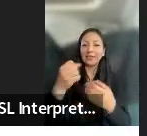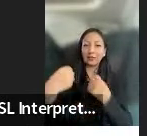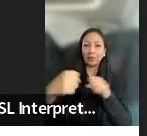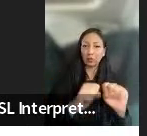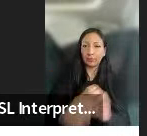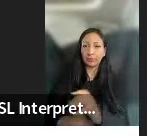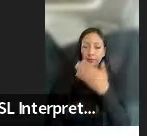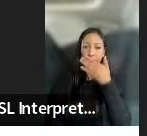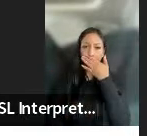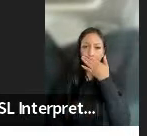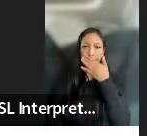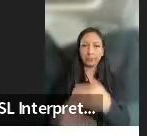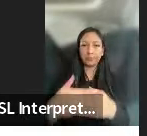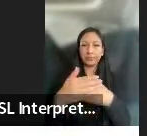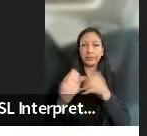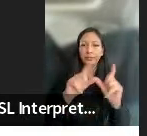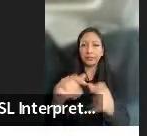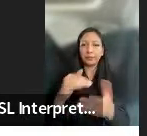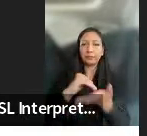Next slide.